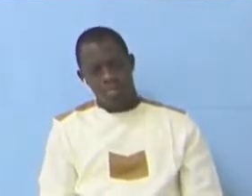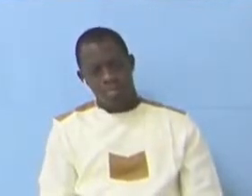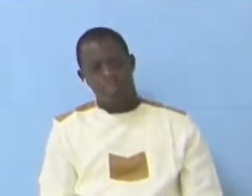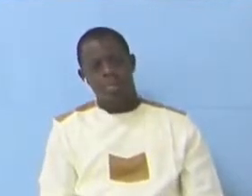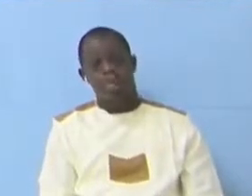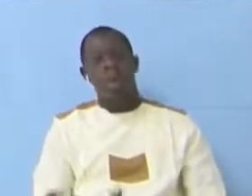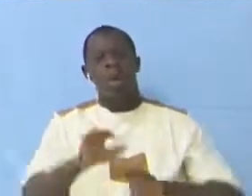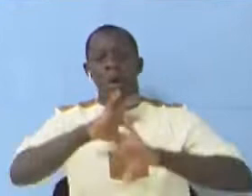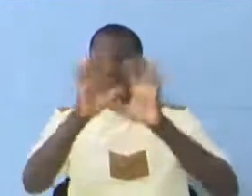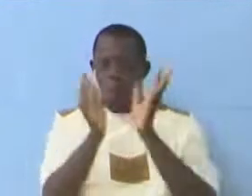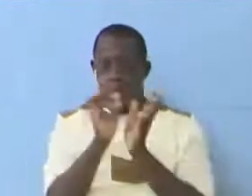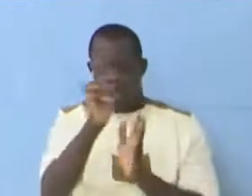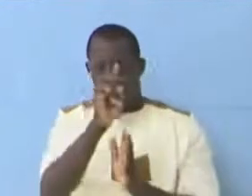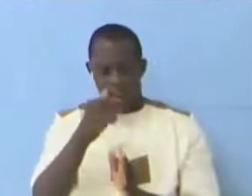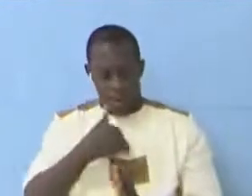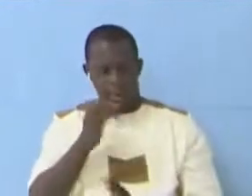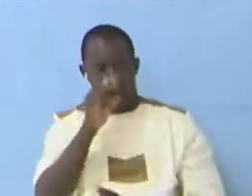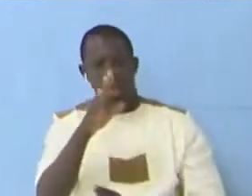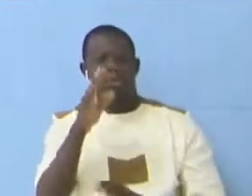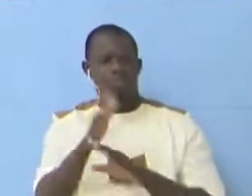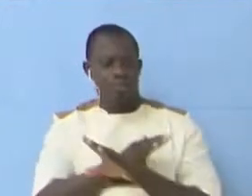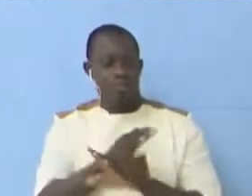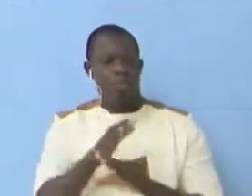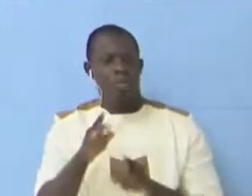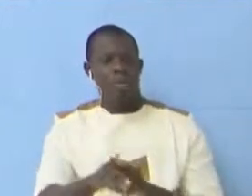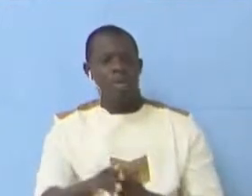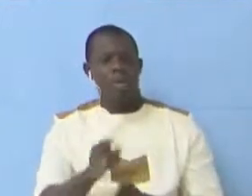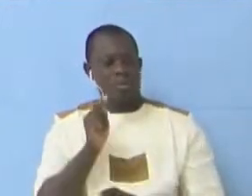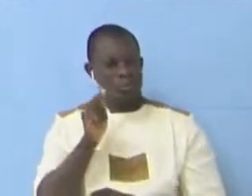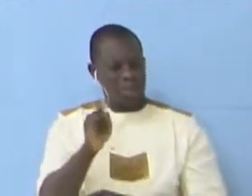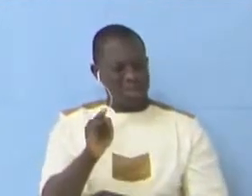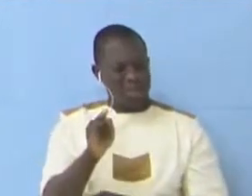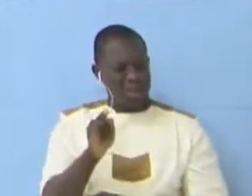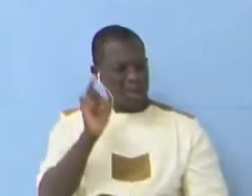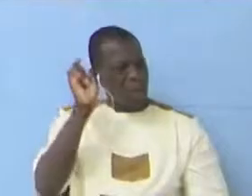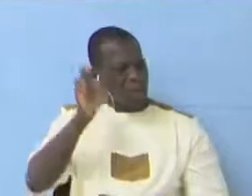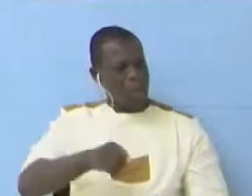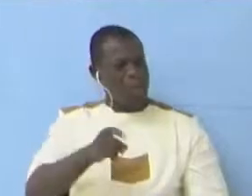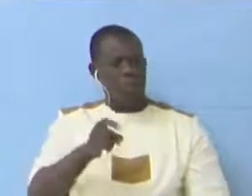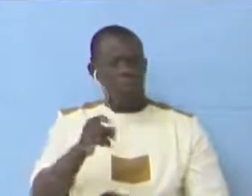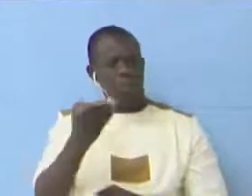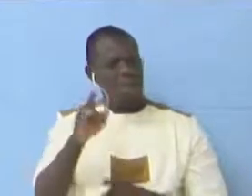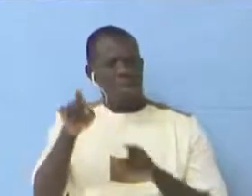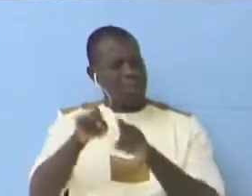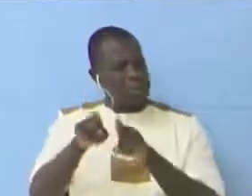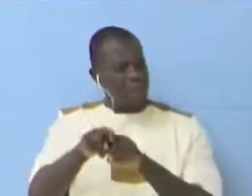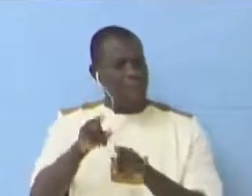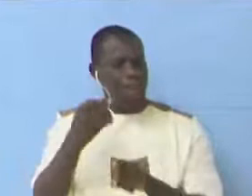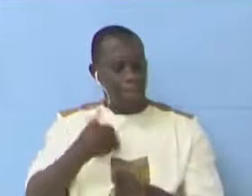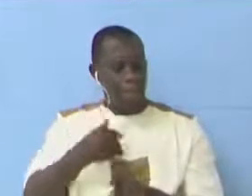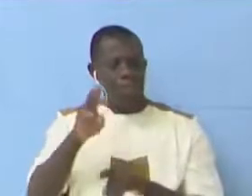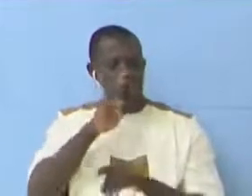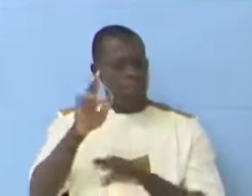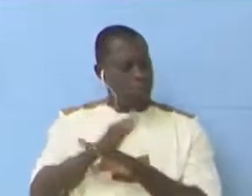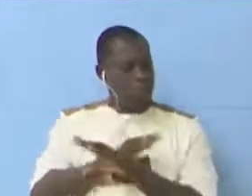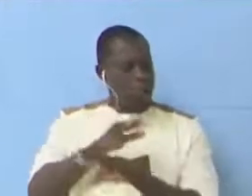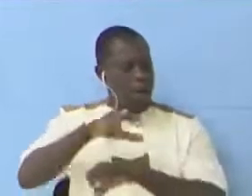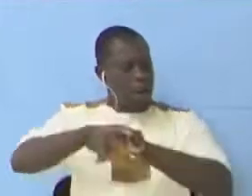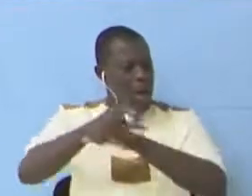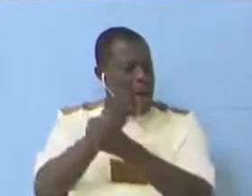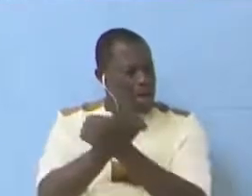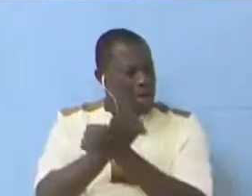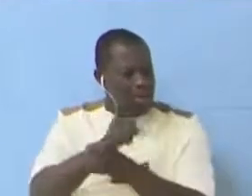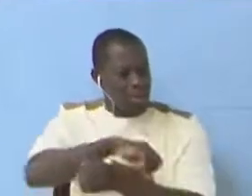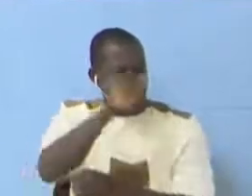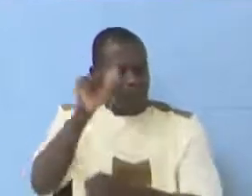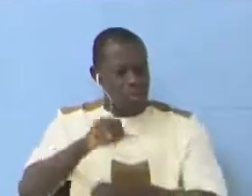All I said was, this must be the same people that were arrested and taken